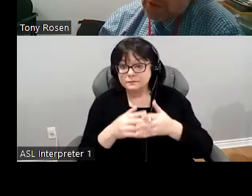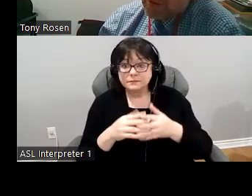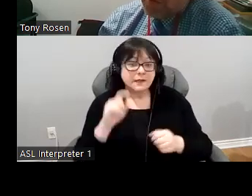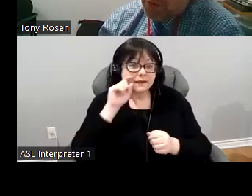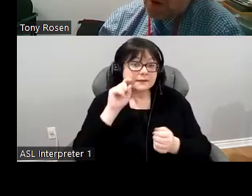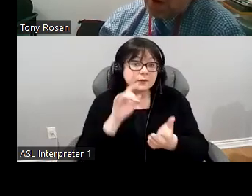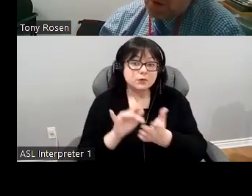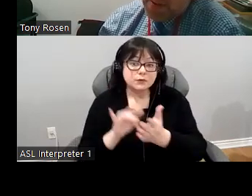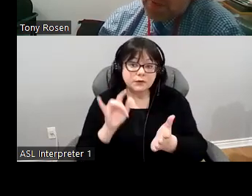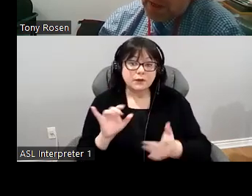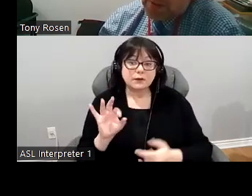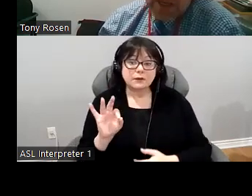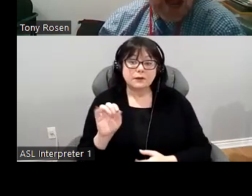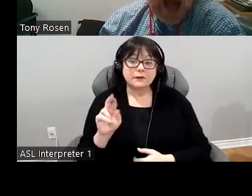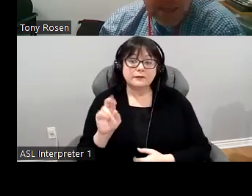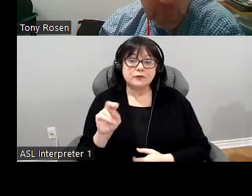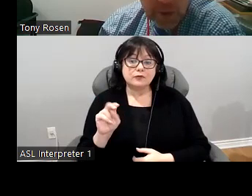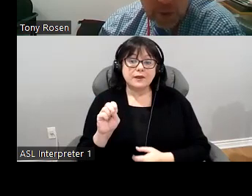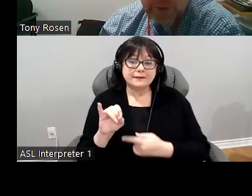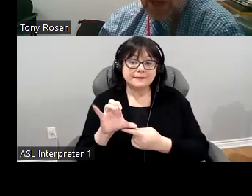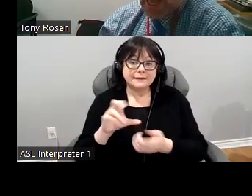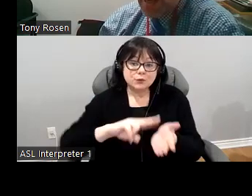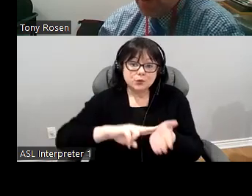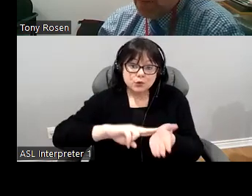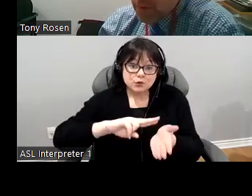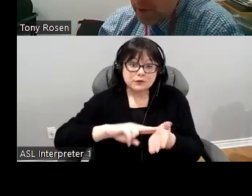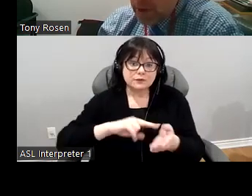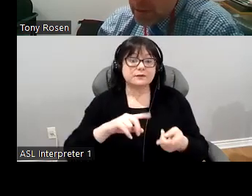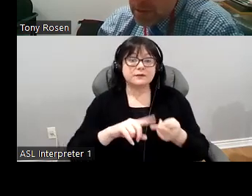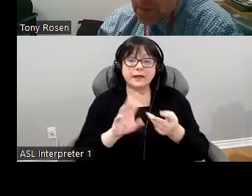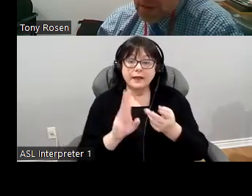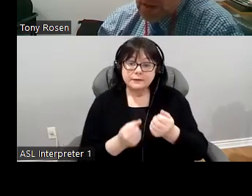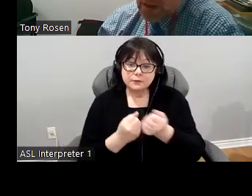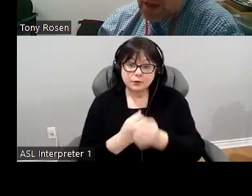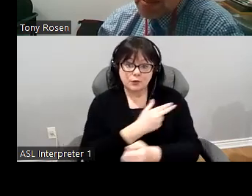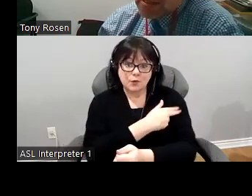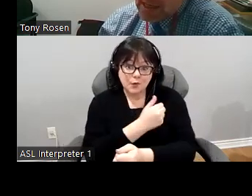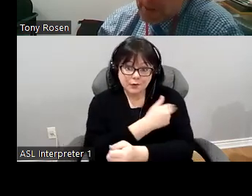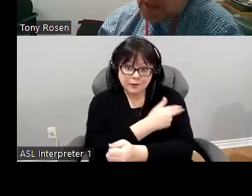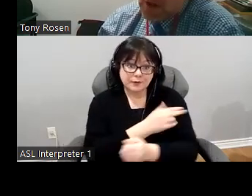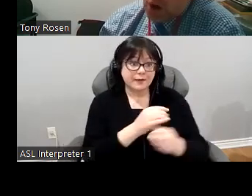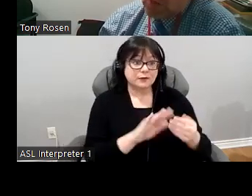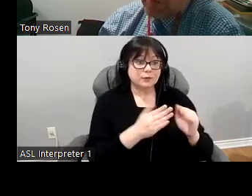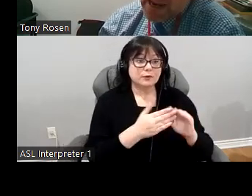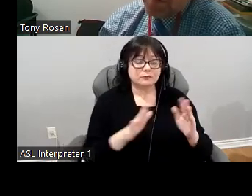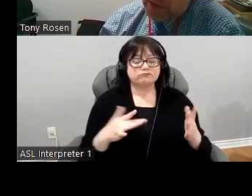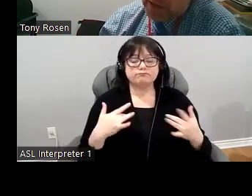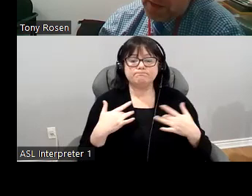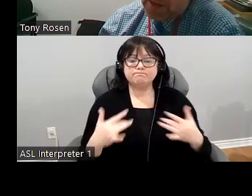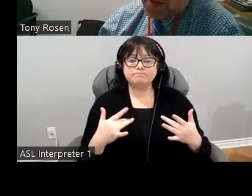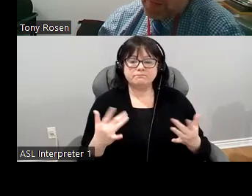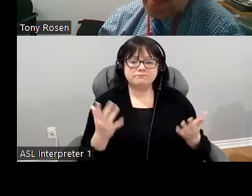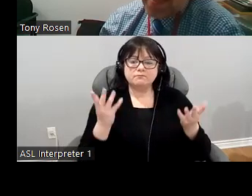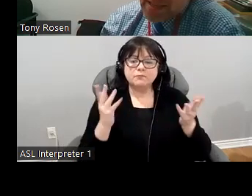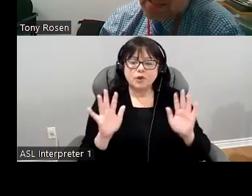support for crime victims in hospitals and in communities is typically already